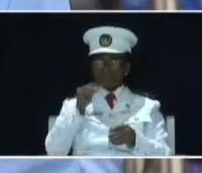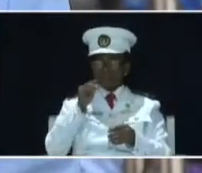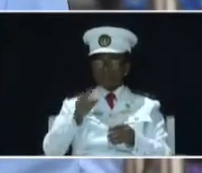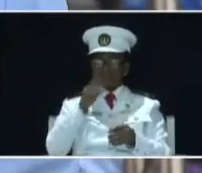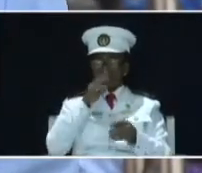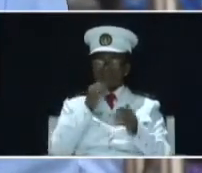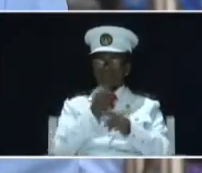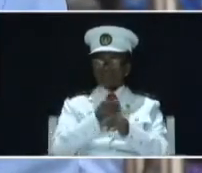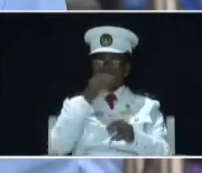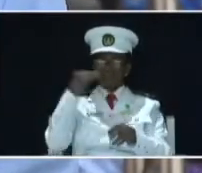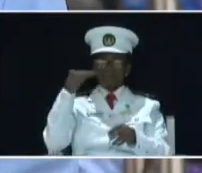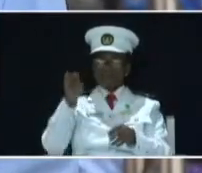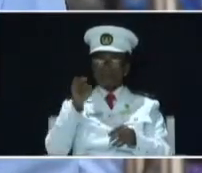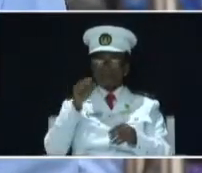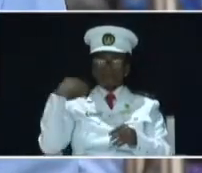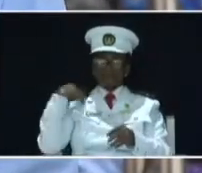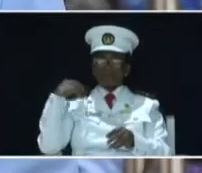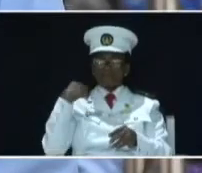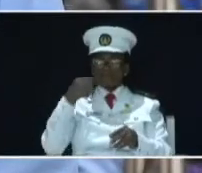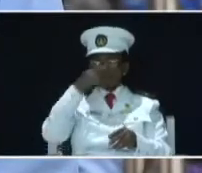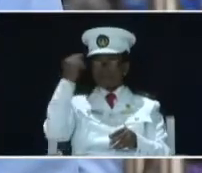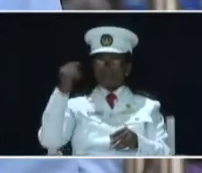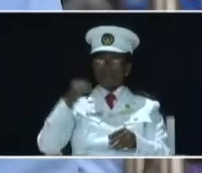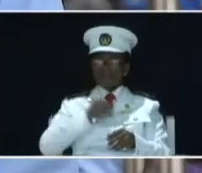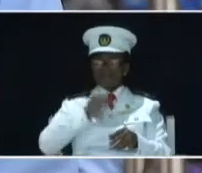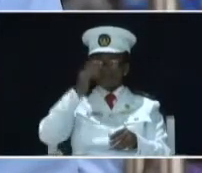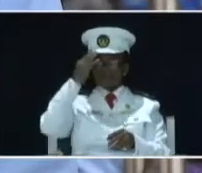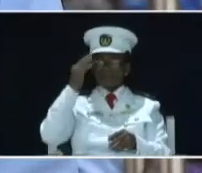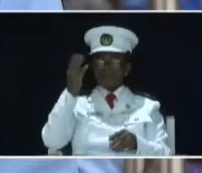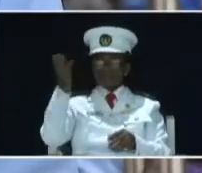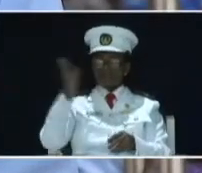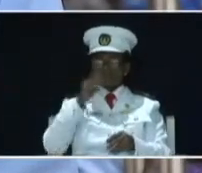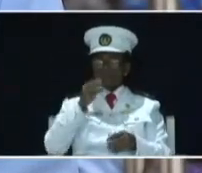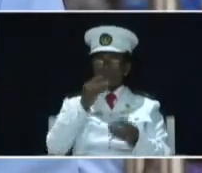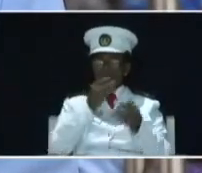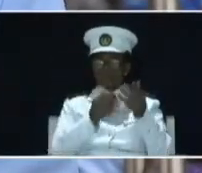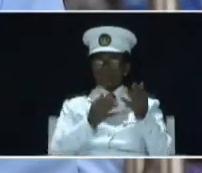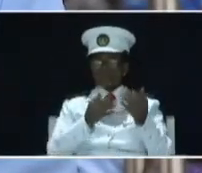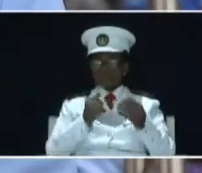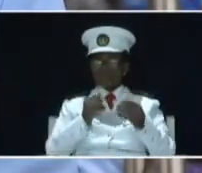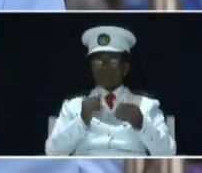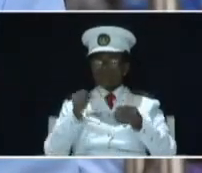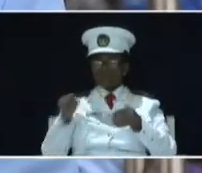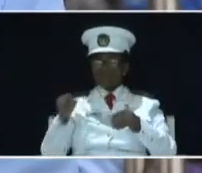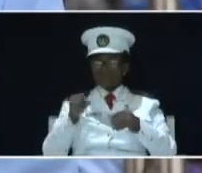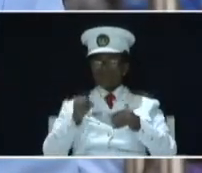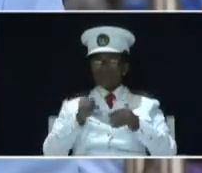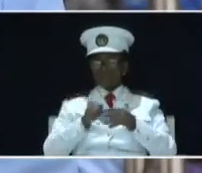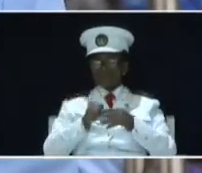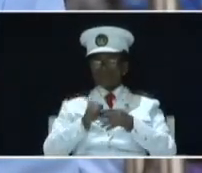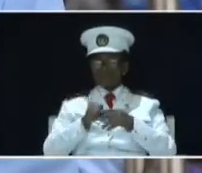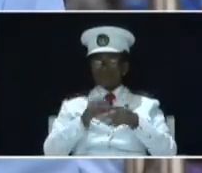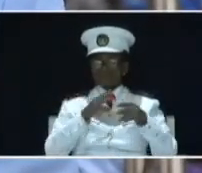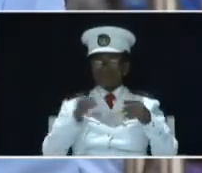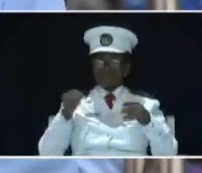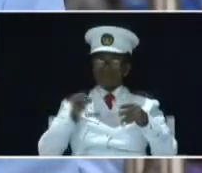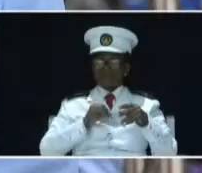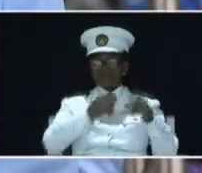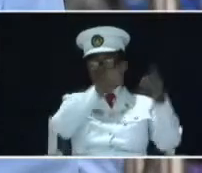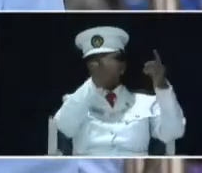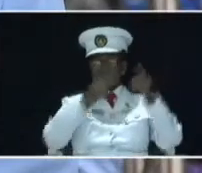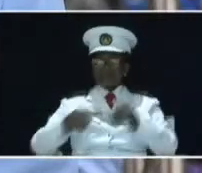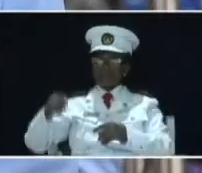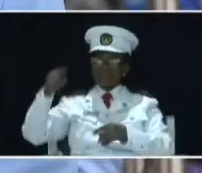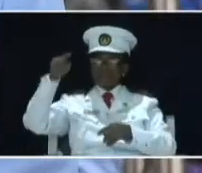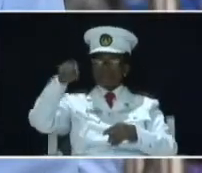their sorrows. And I'm come down to deliver